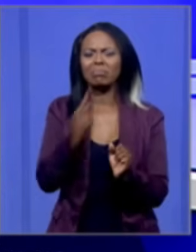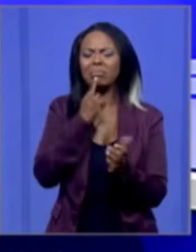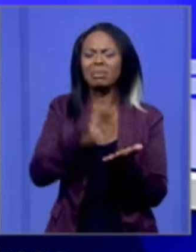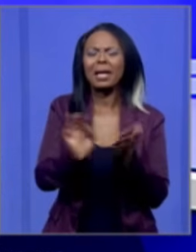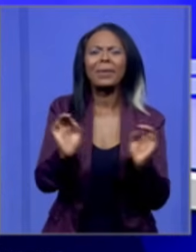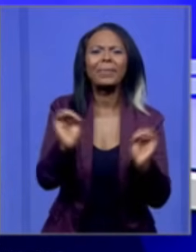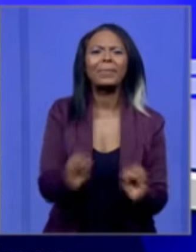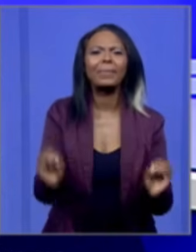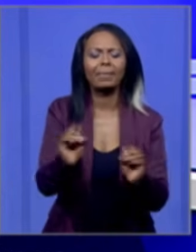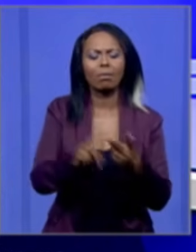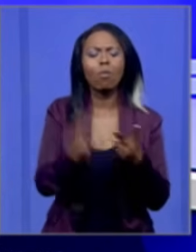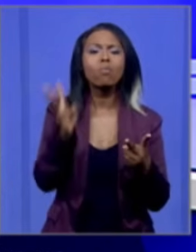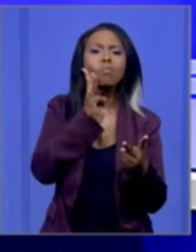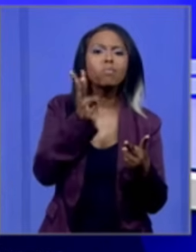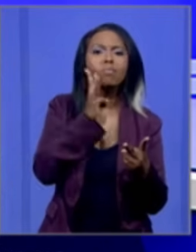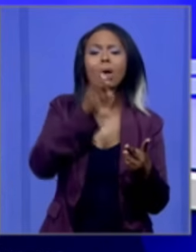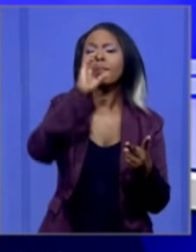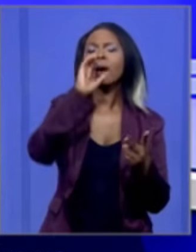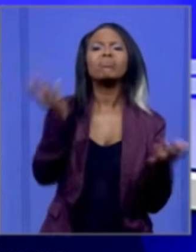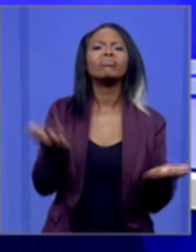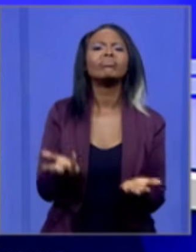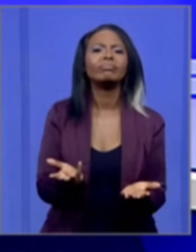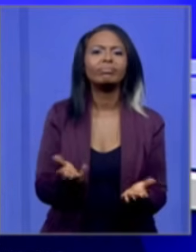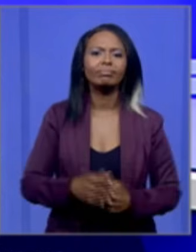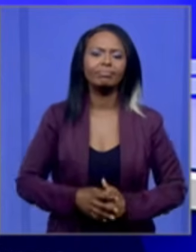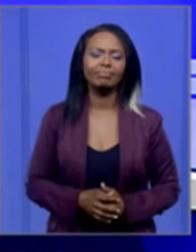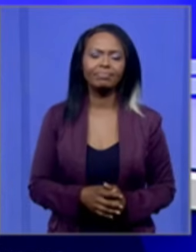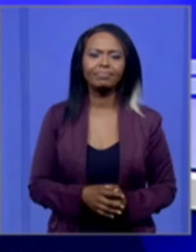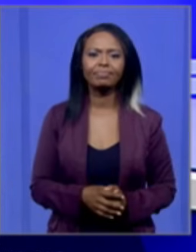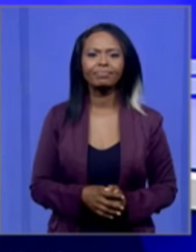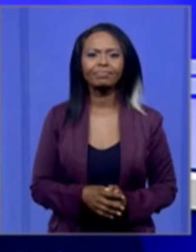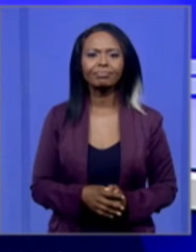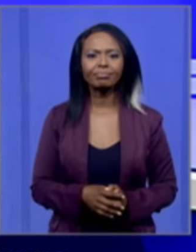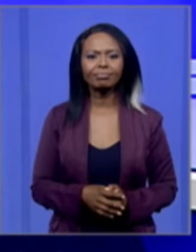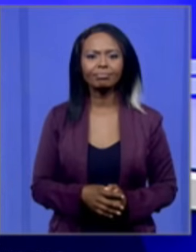ga mmogo le meetse a go nwa a boleng bja tlase.